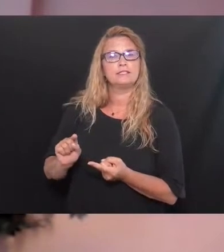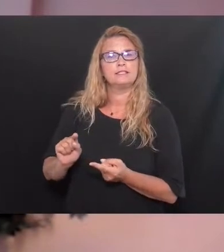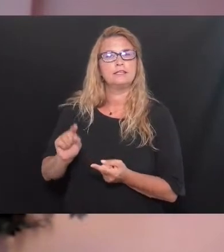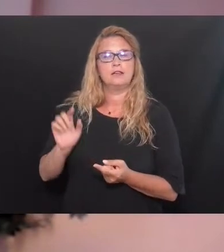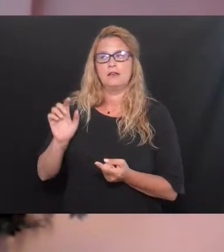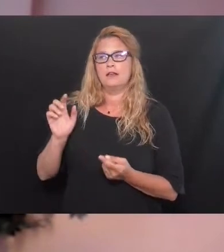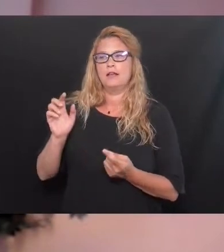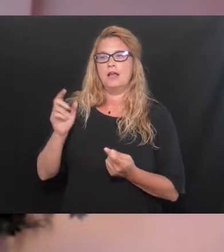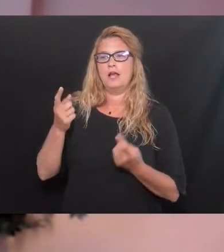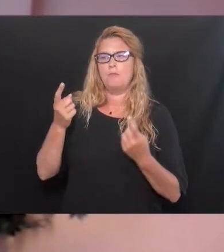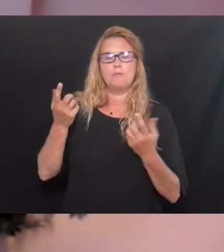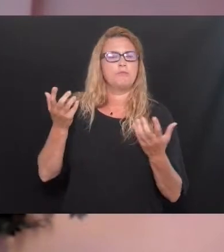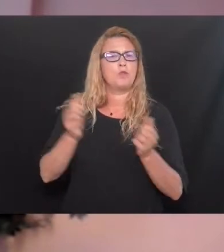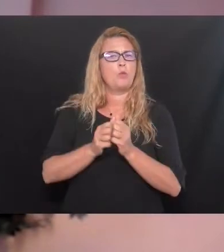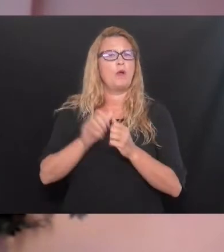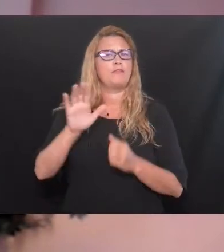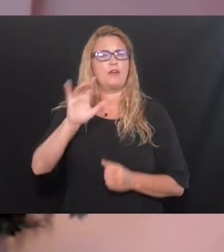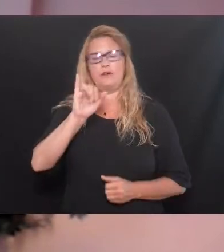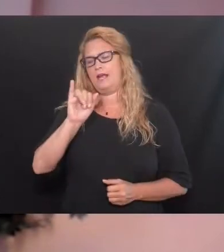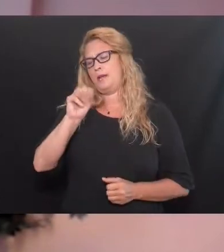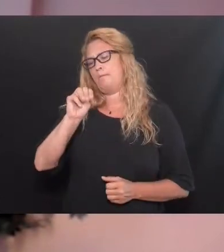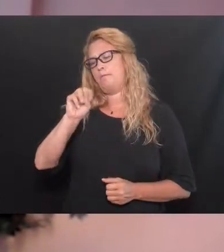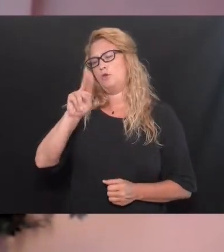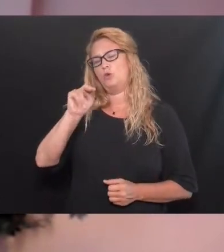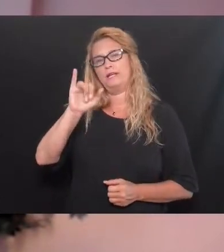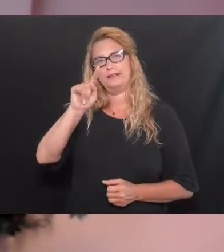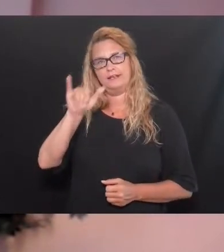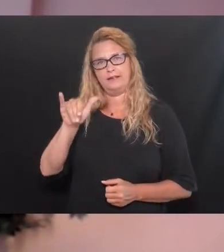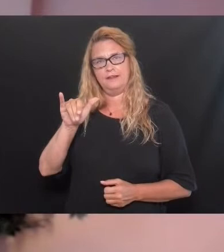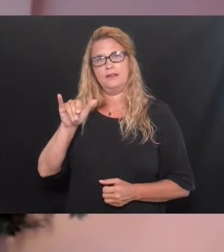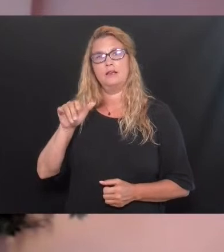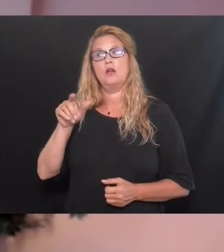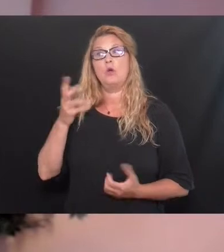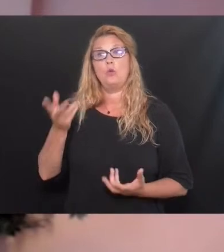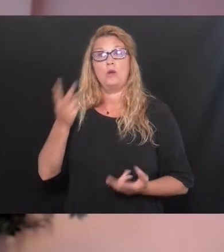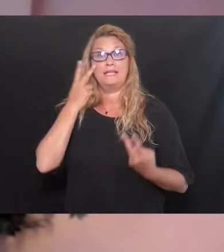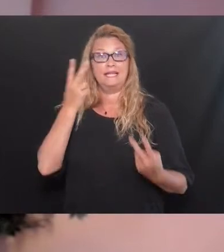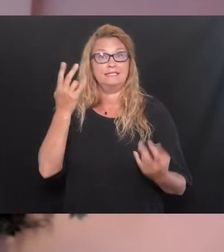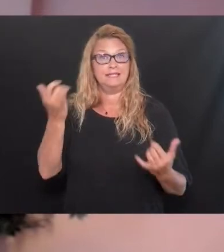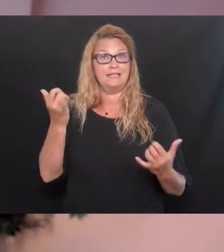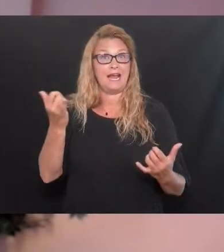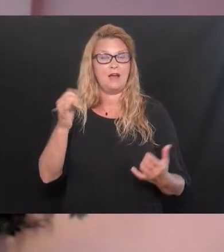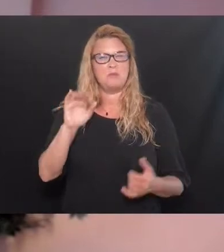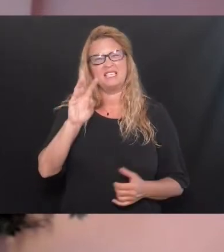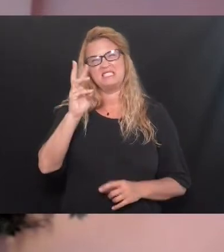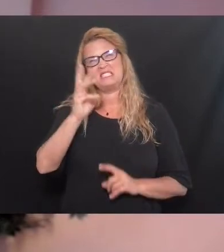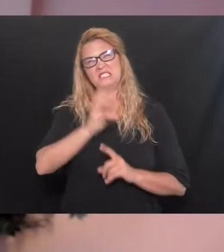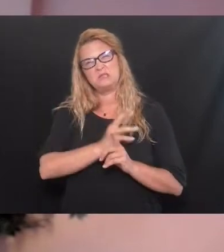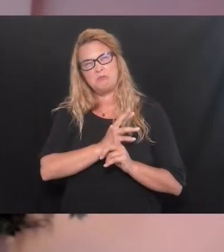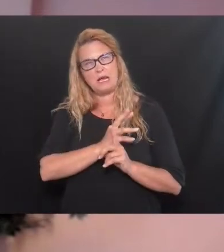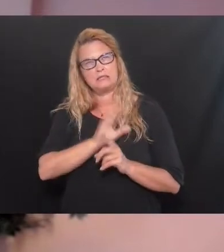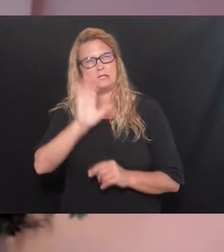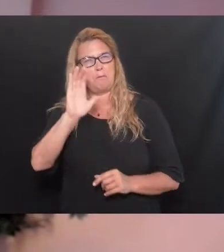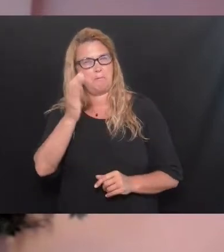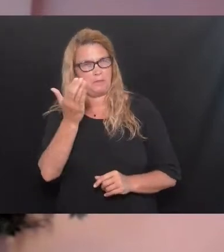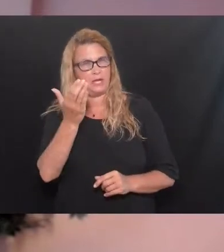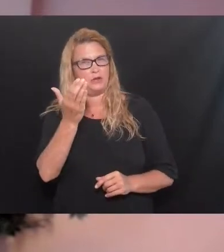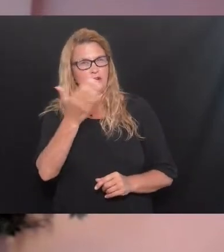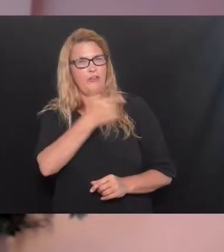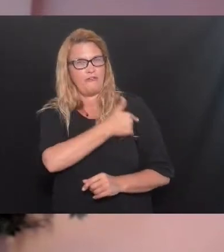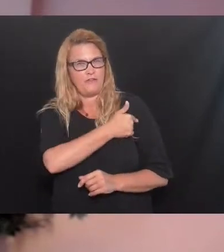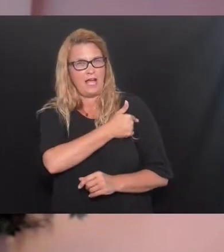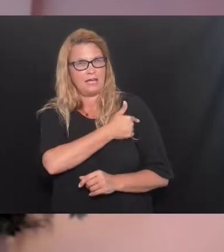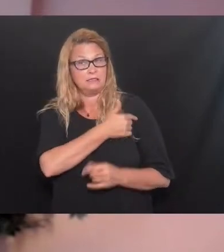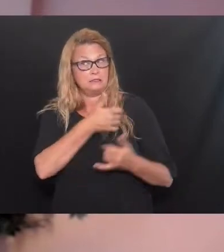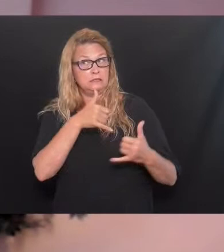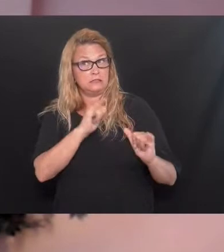happening in people that have been fully vaccinated. And what they're finding is, at least at 6 months, it appears that the vaccines are